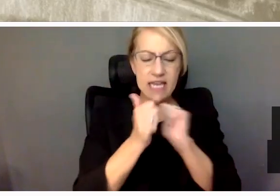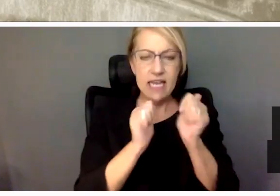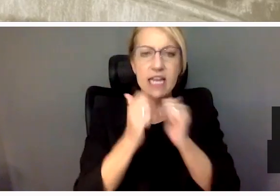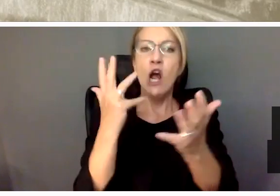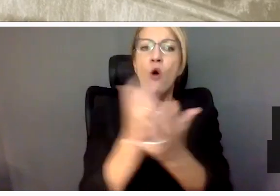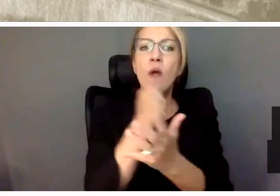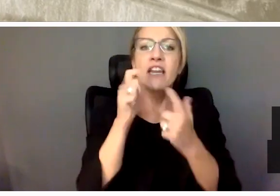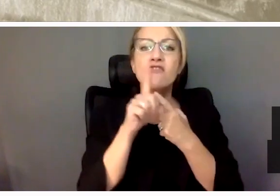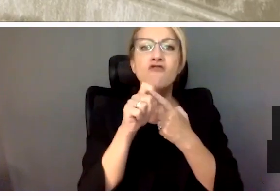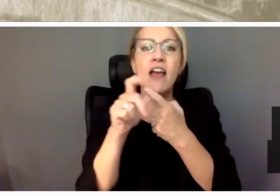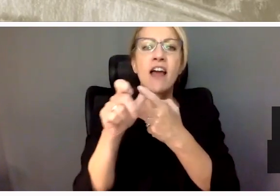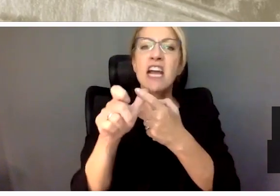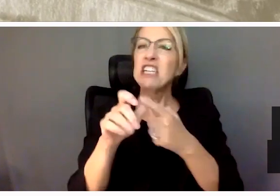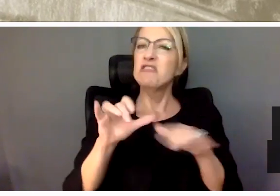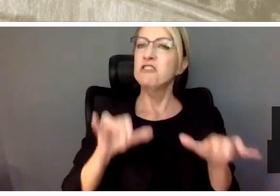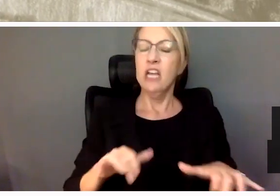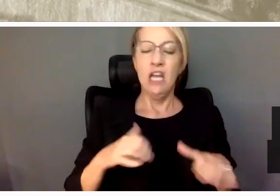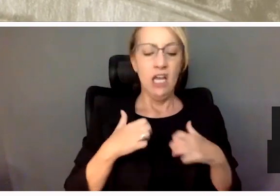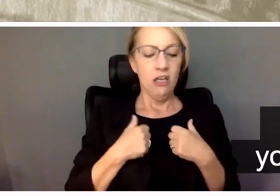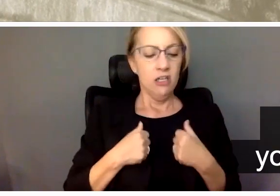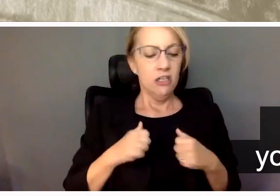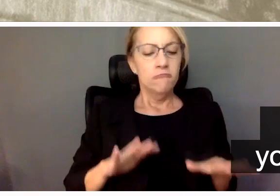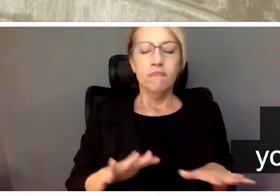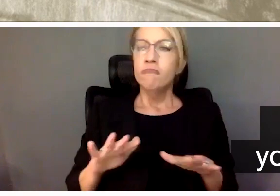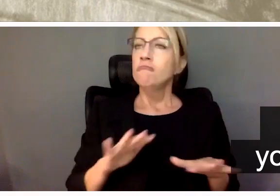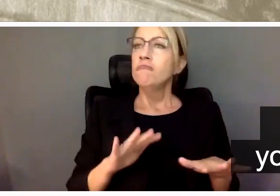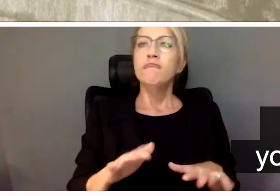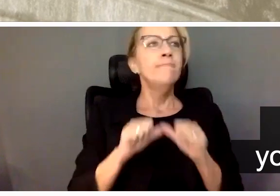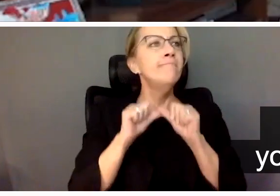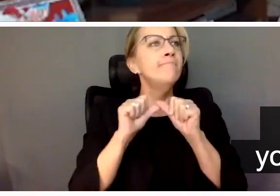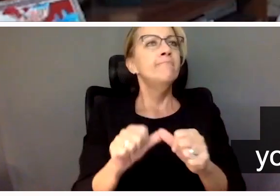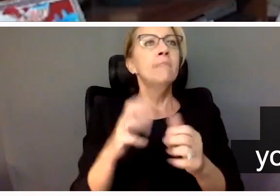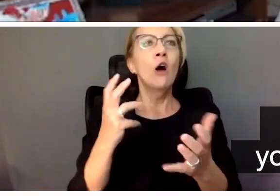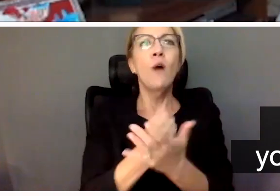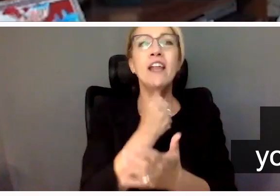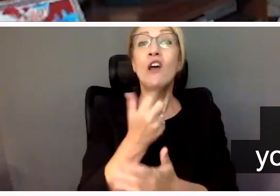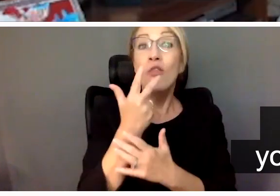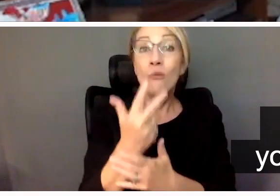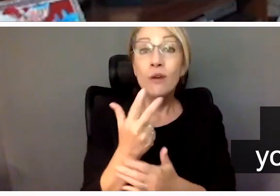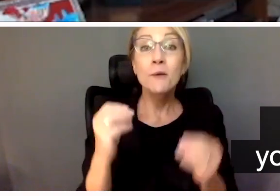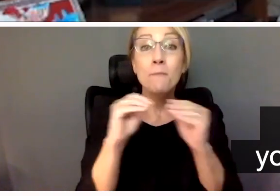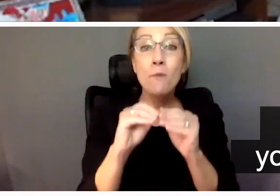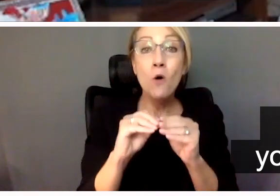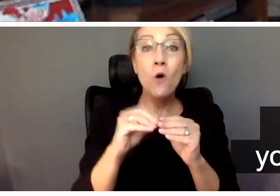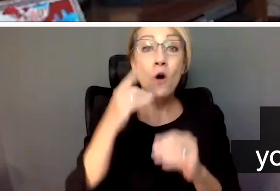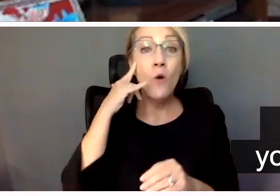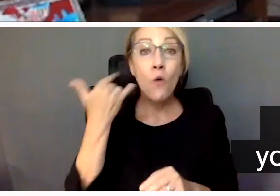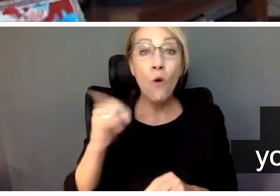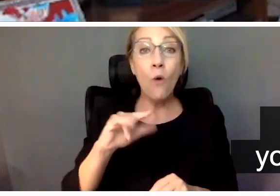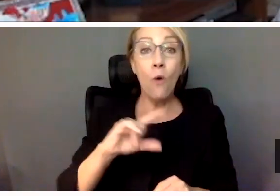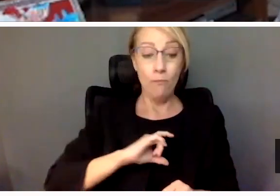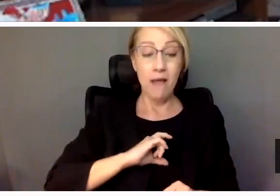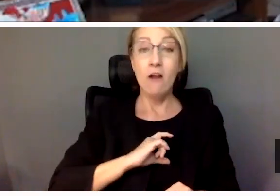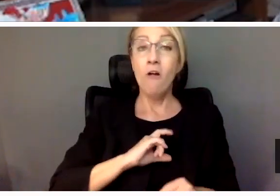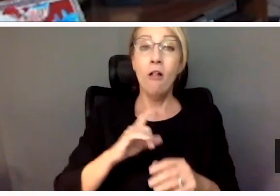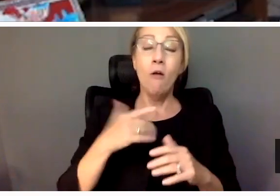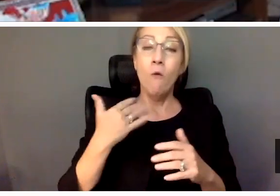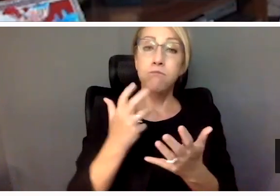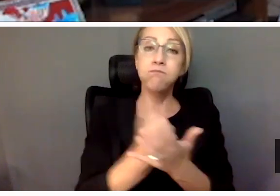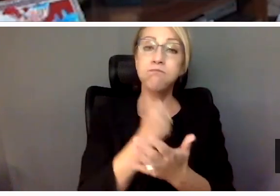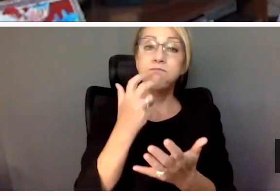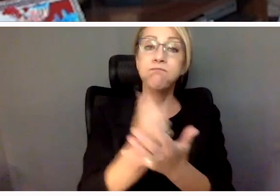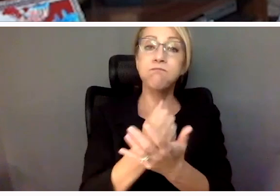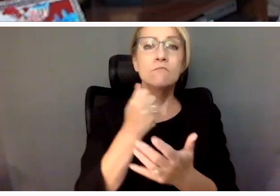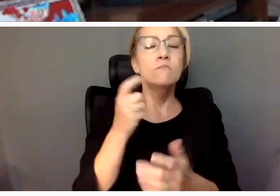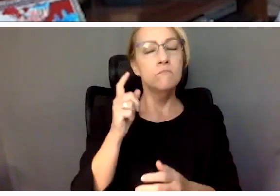just went on and won 3 more gold medals. And he said, that's what you have to always remember all the way through